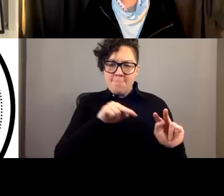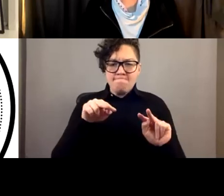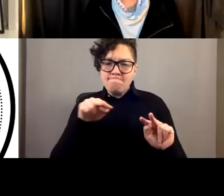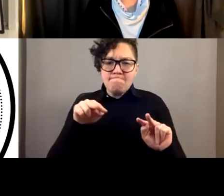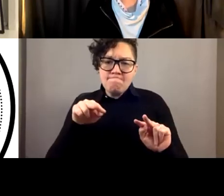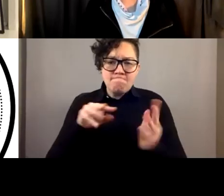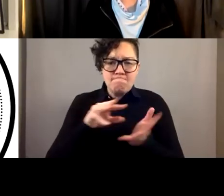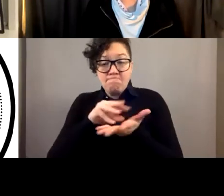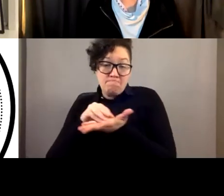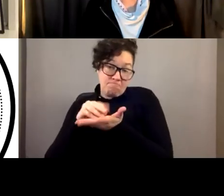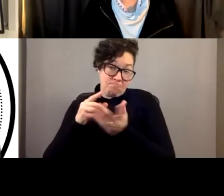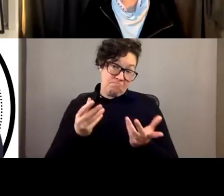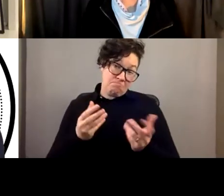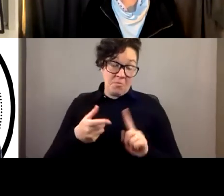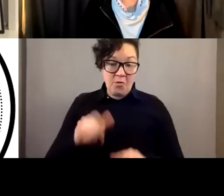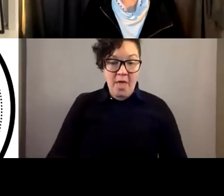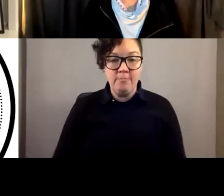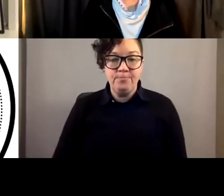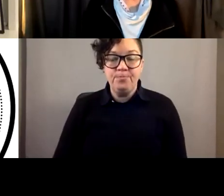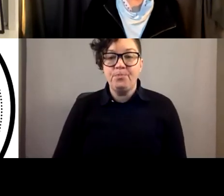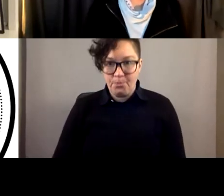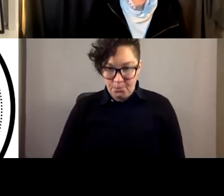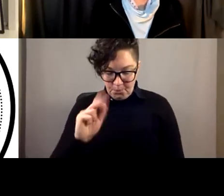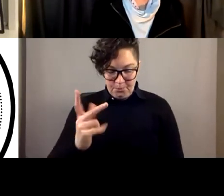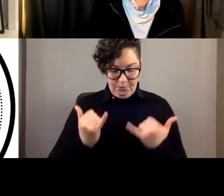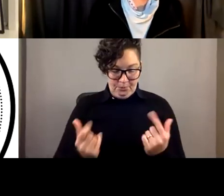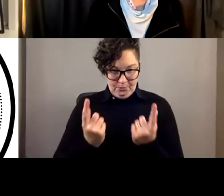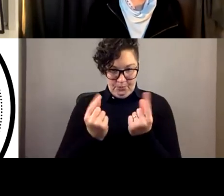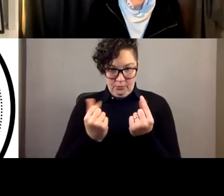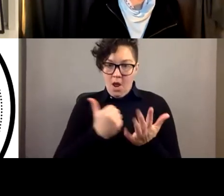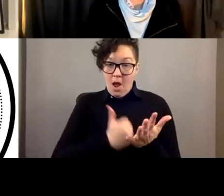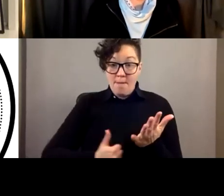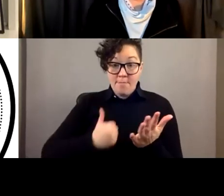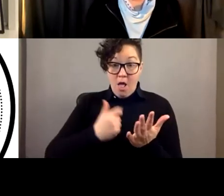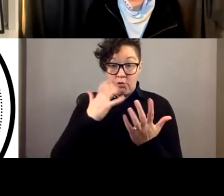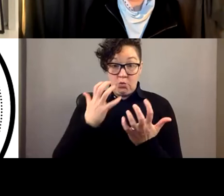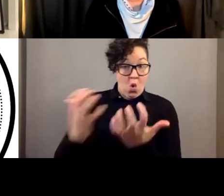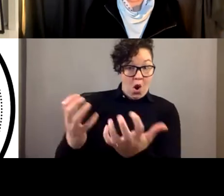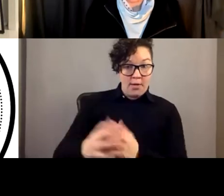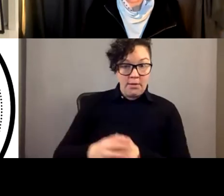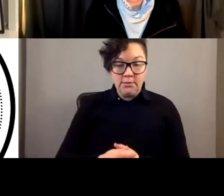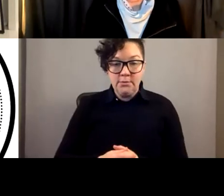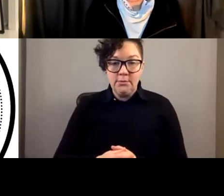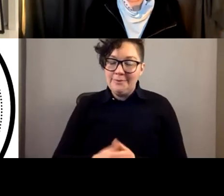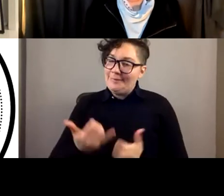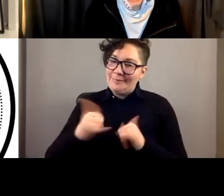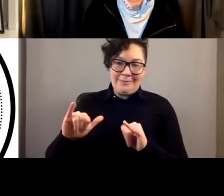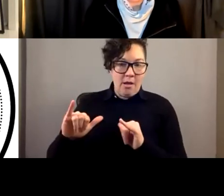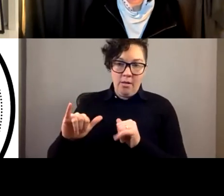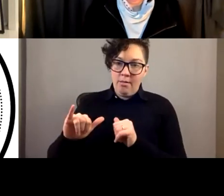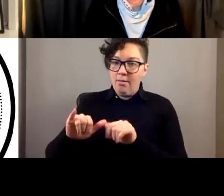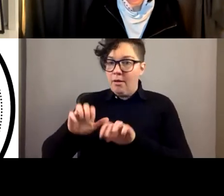Mm-hmm. Okay, so this is what we're gonna do. And I apologize to the audience. We still got questions coming in. There's no way we could get